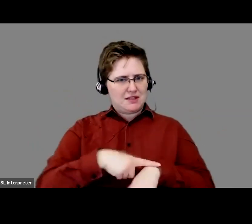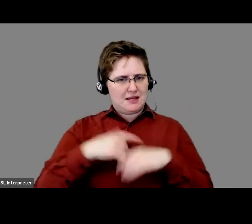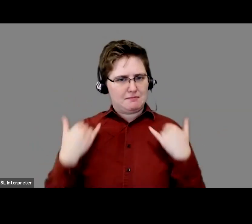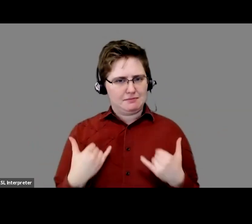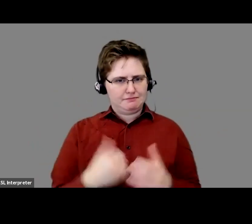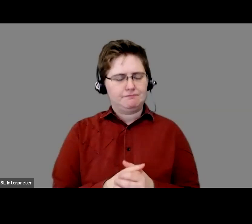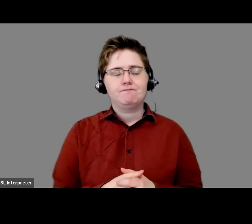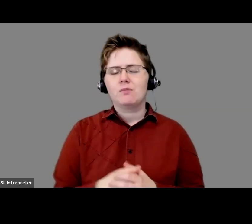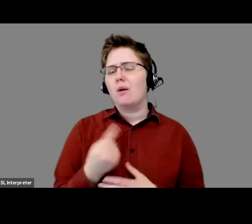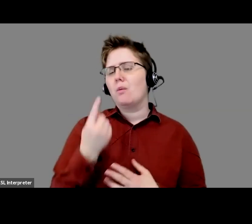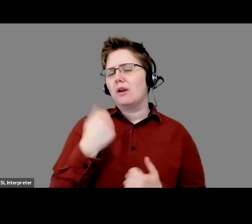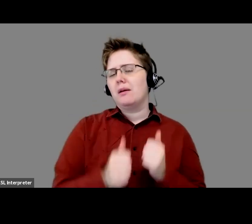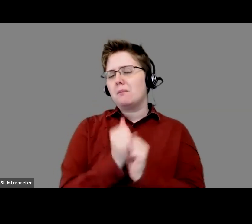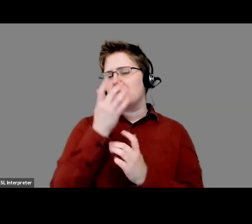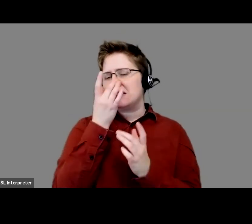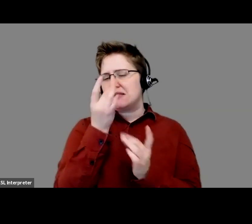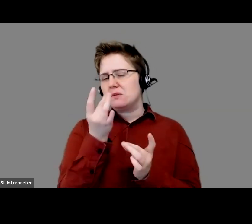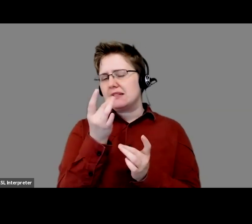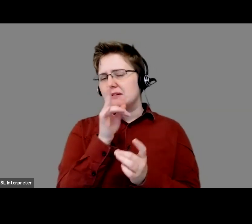of the things I'm really interested in